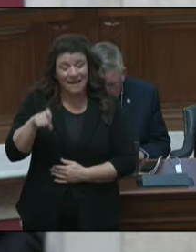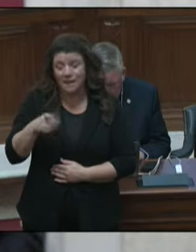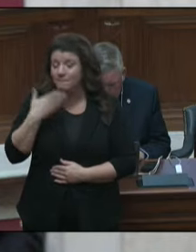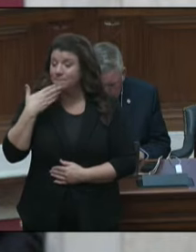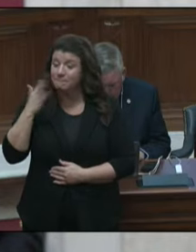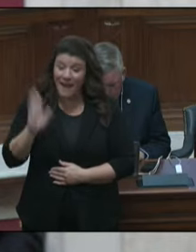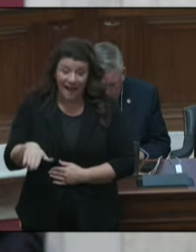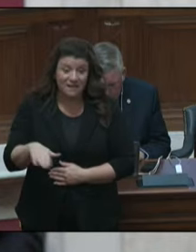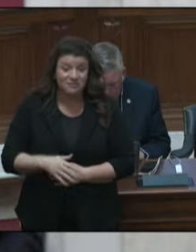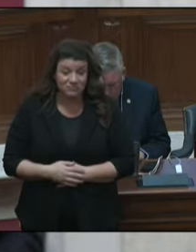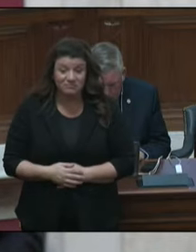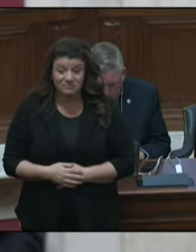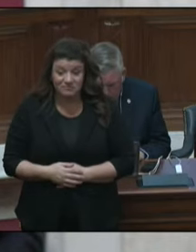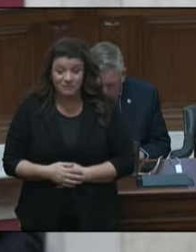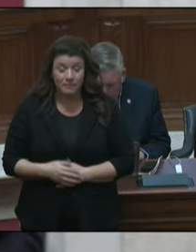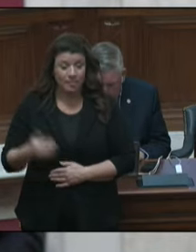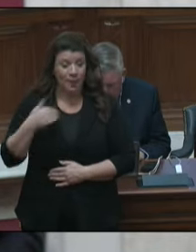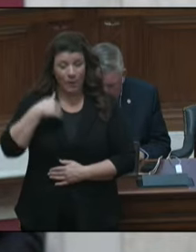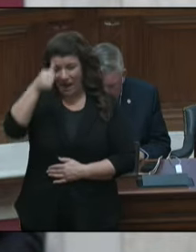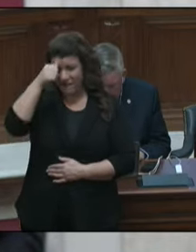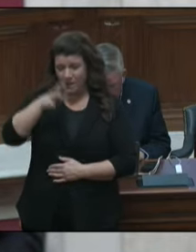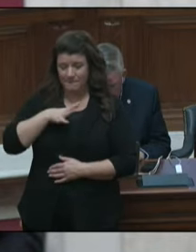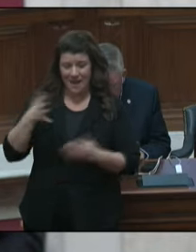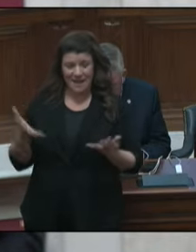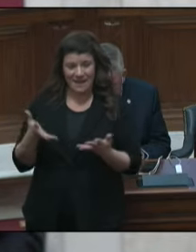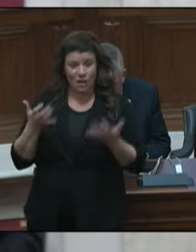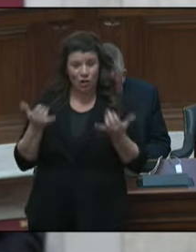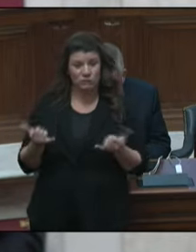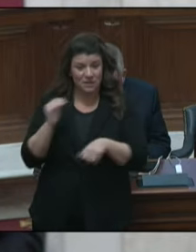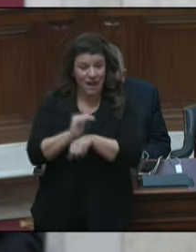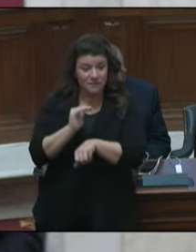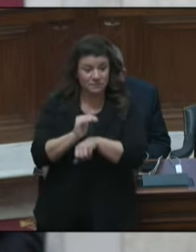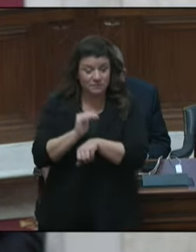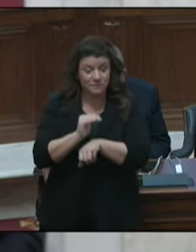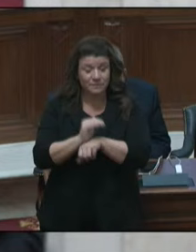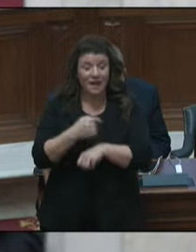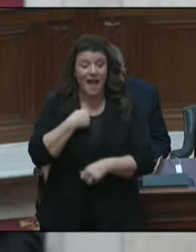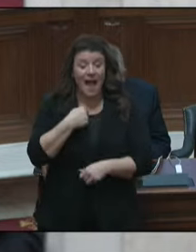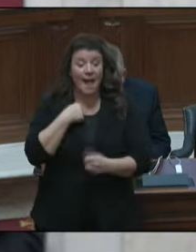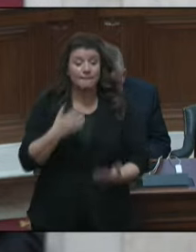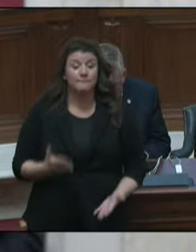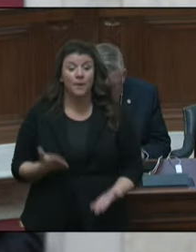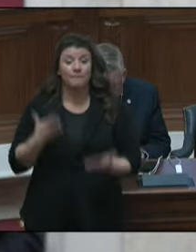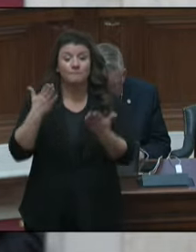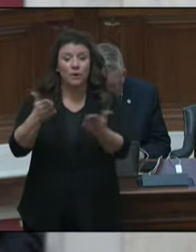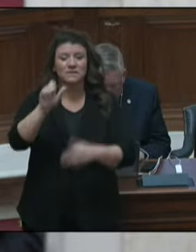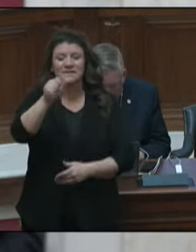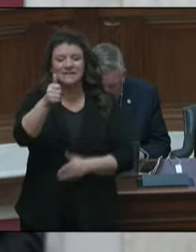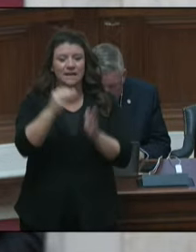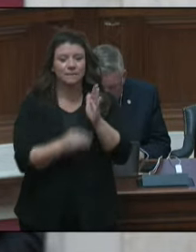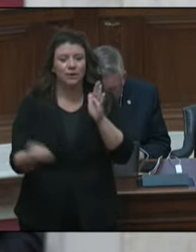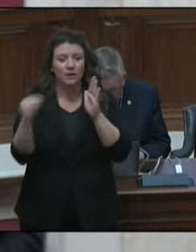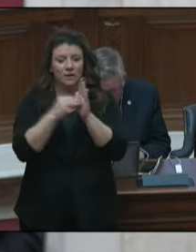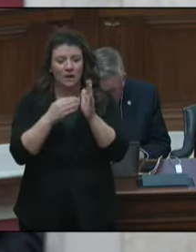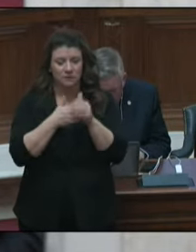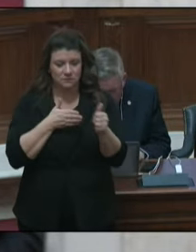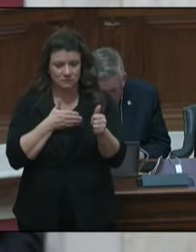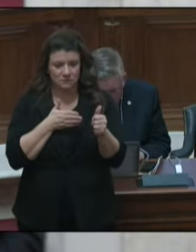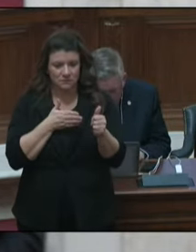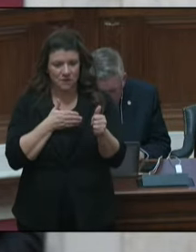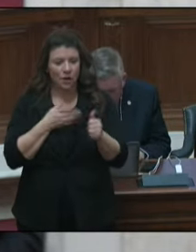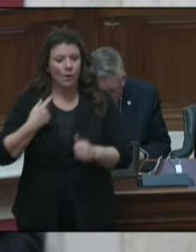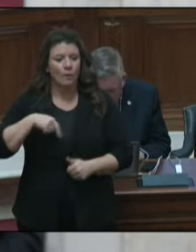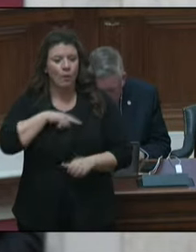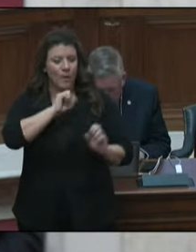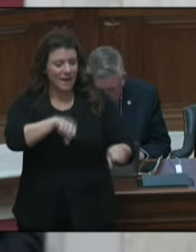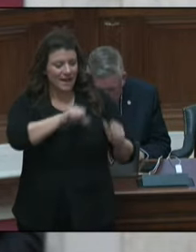badly. We have a gentleman with us tonight. I am proposing that $10 million to where we